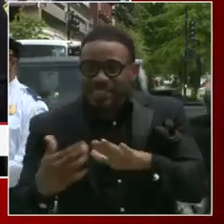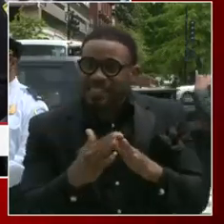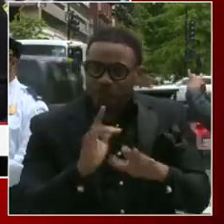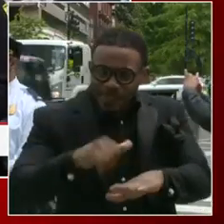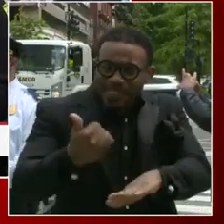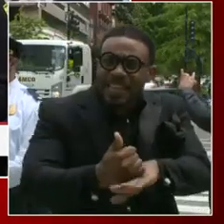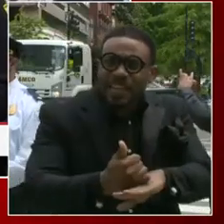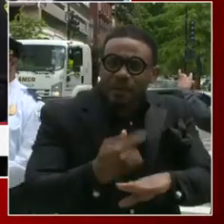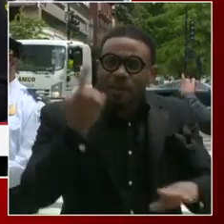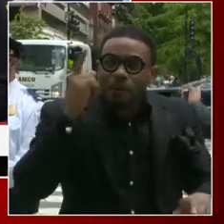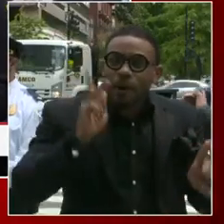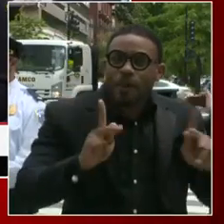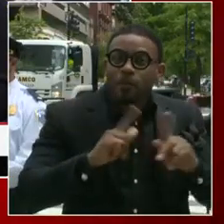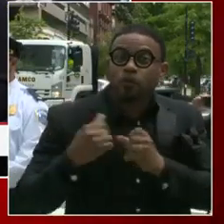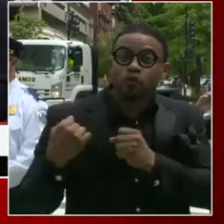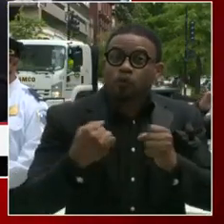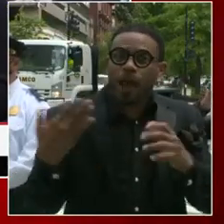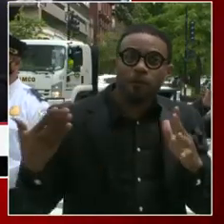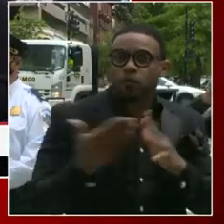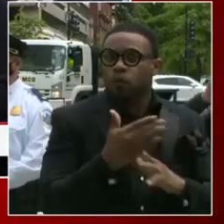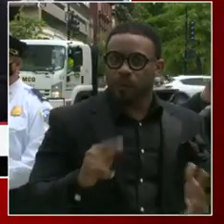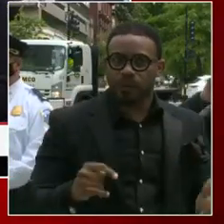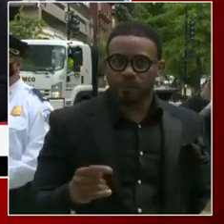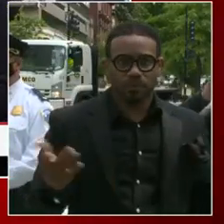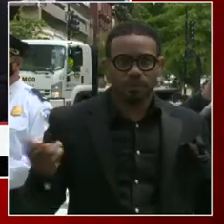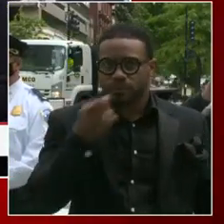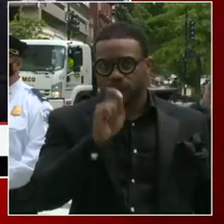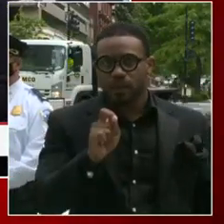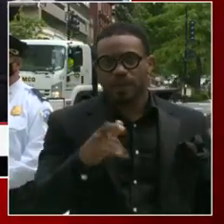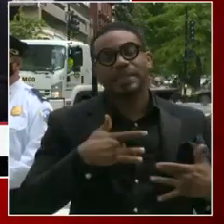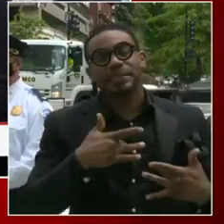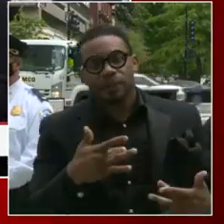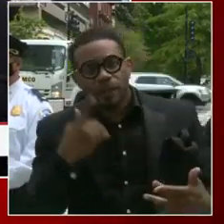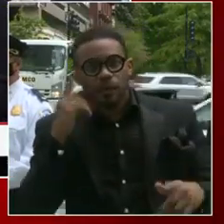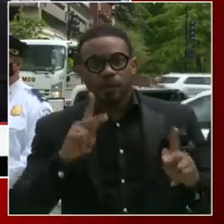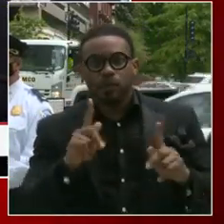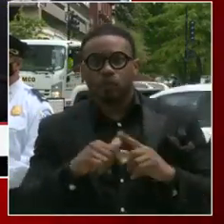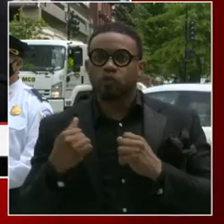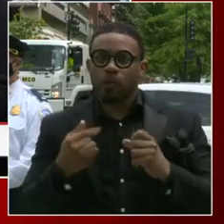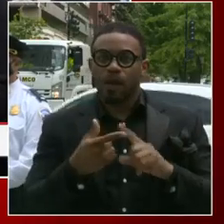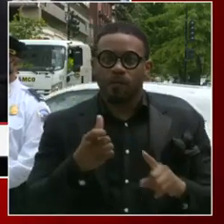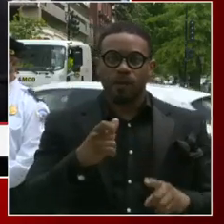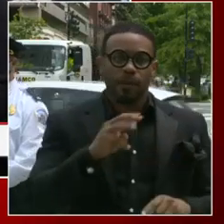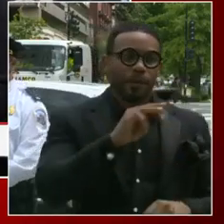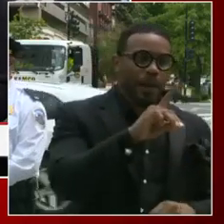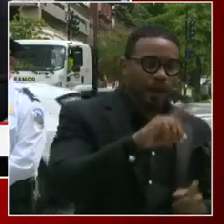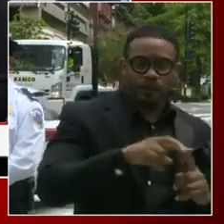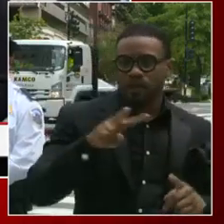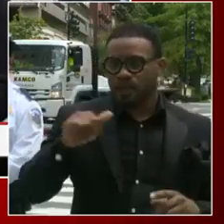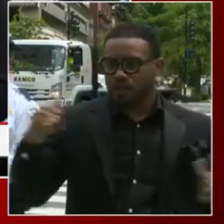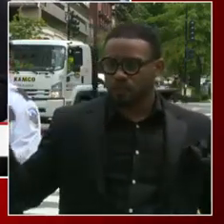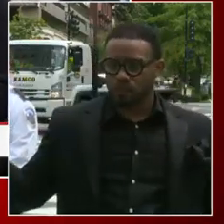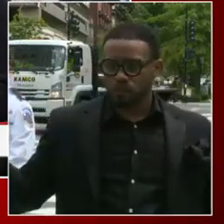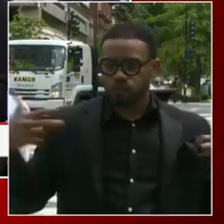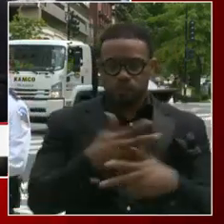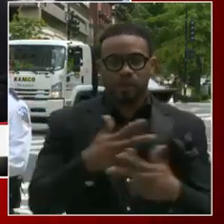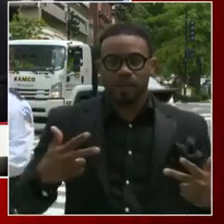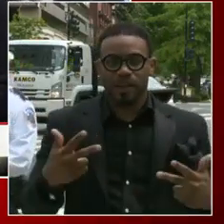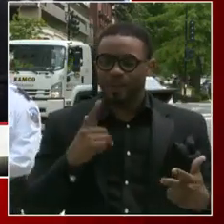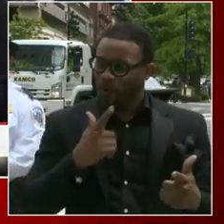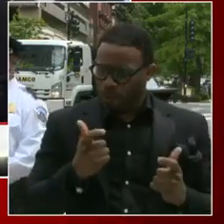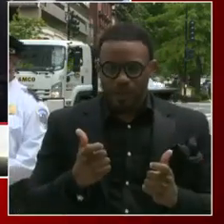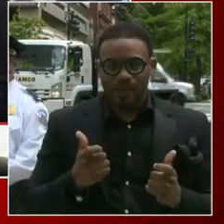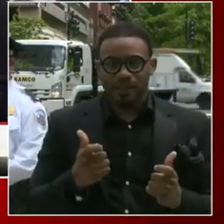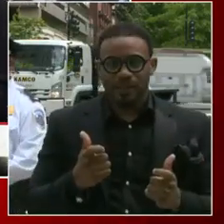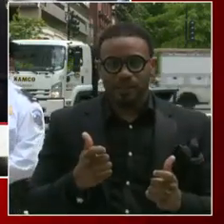was set up for people to drive through it, usually for people to drive from Maryland or Virginia through it very